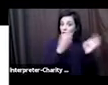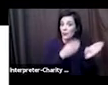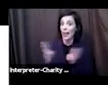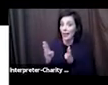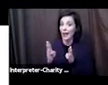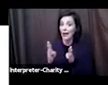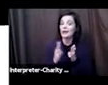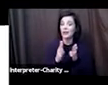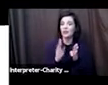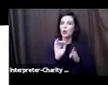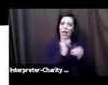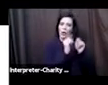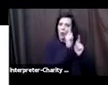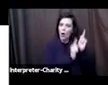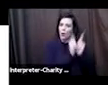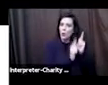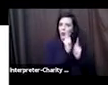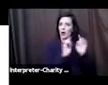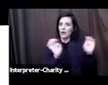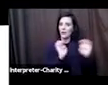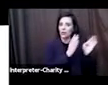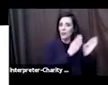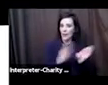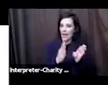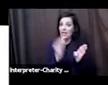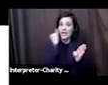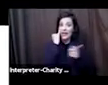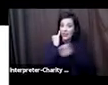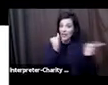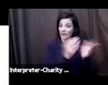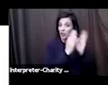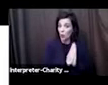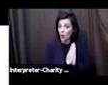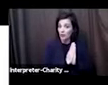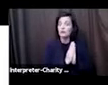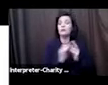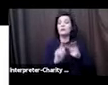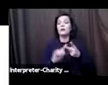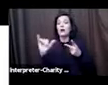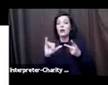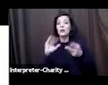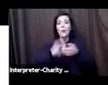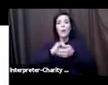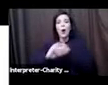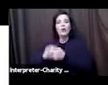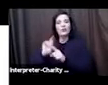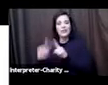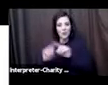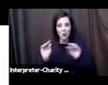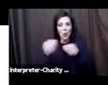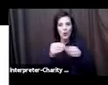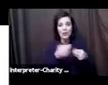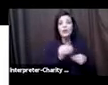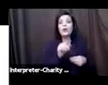emergency planning for people who request it. We also work with a lot of the organizations. Actually, the